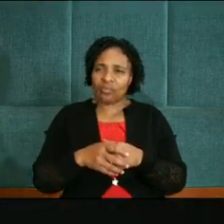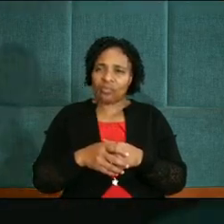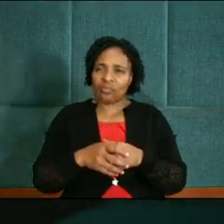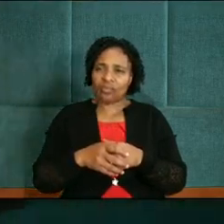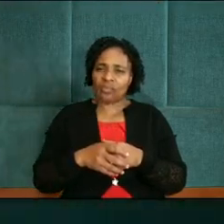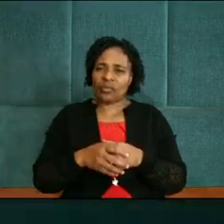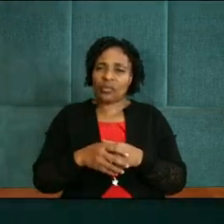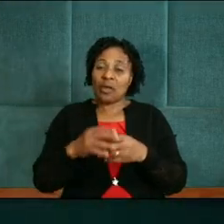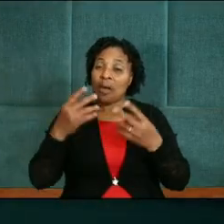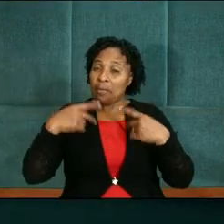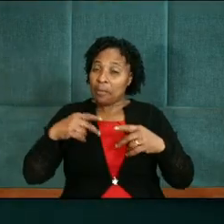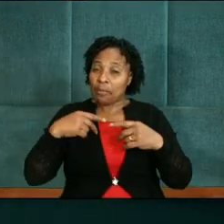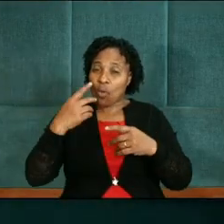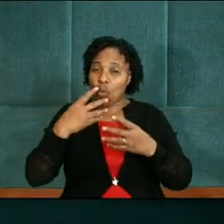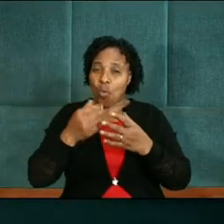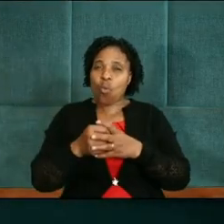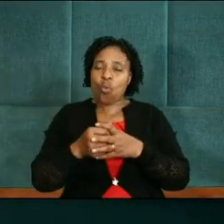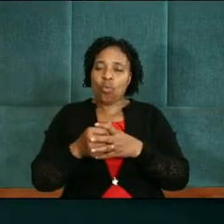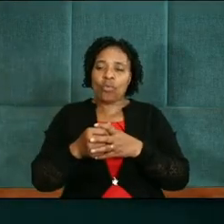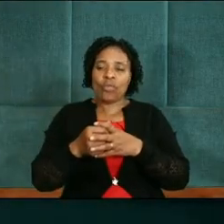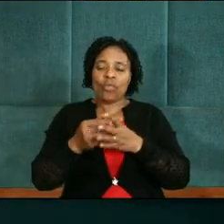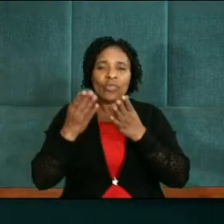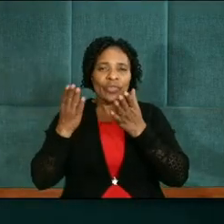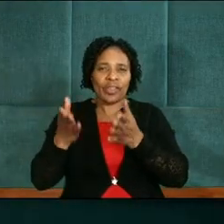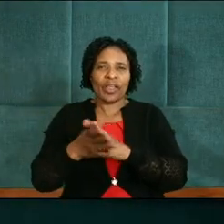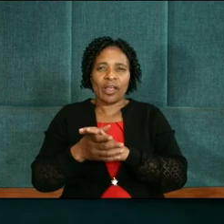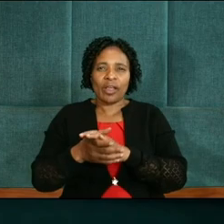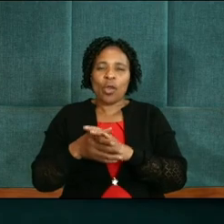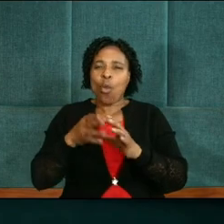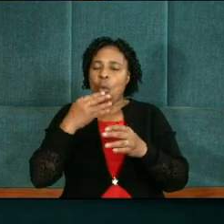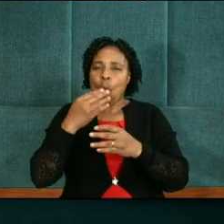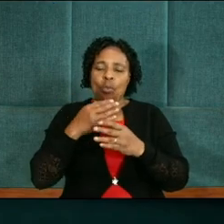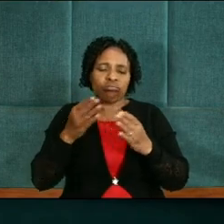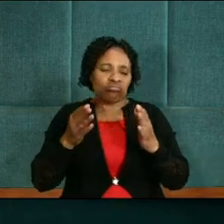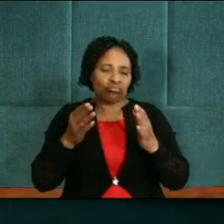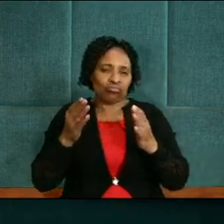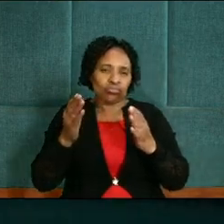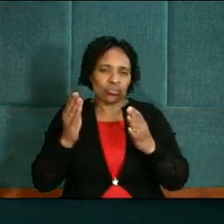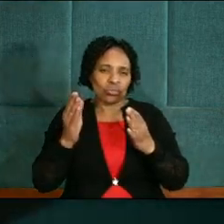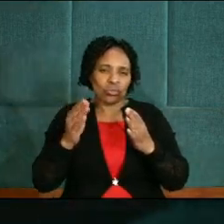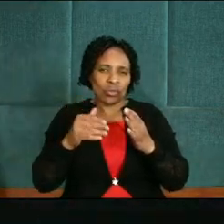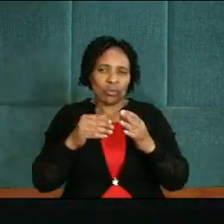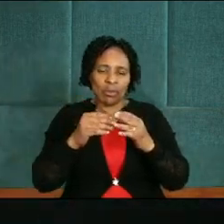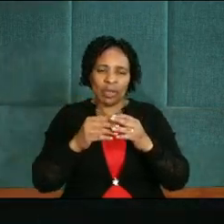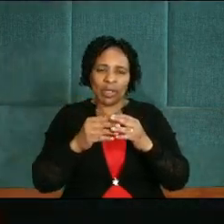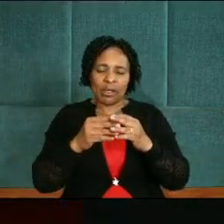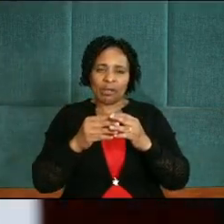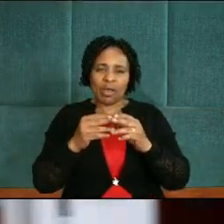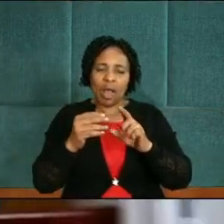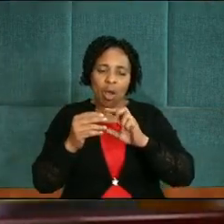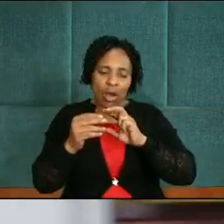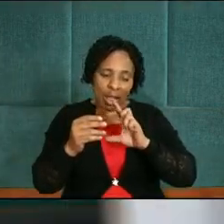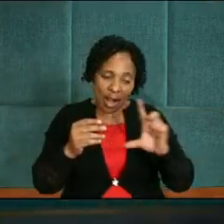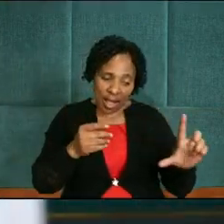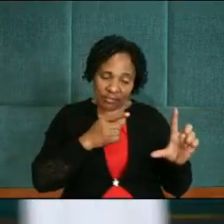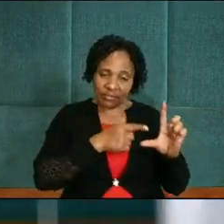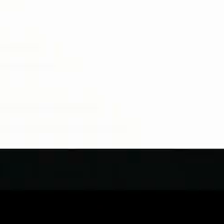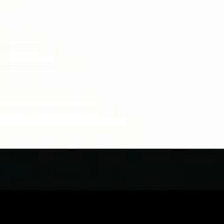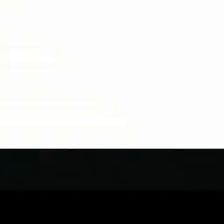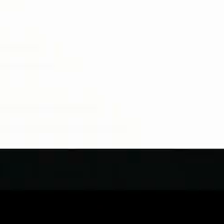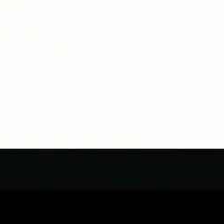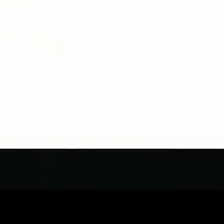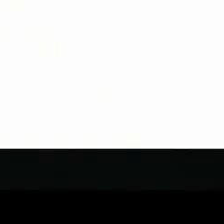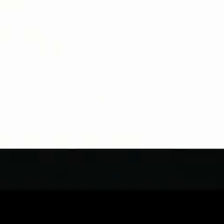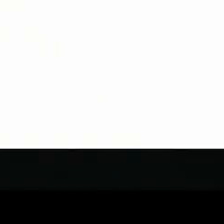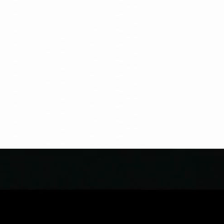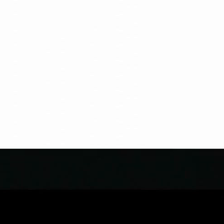So the forbidden ones, the ones on the left who were rejected, here is a story with them. Then he will say to those